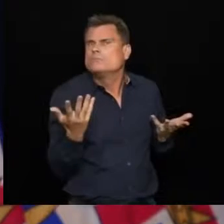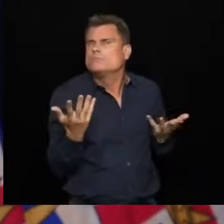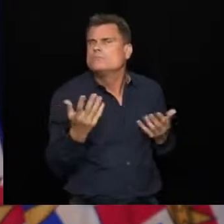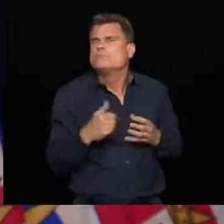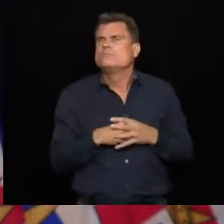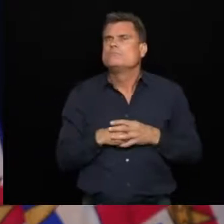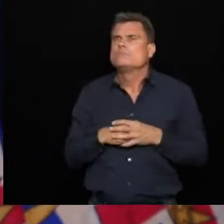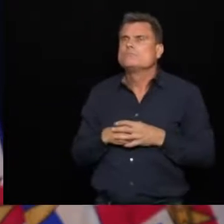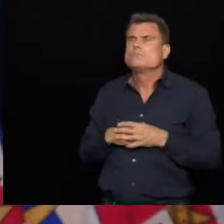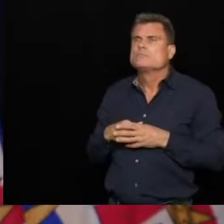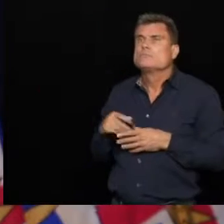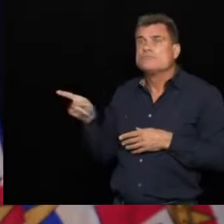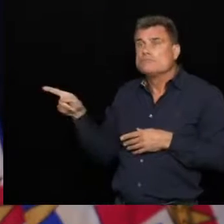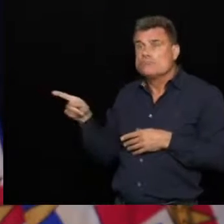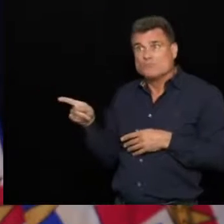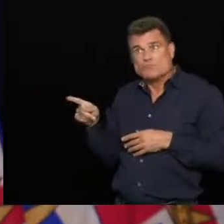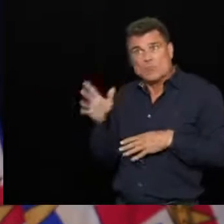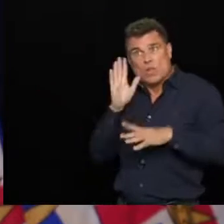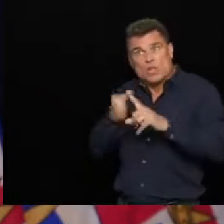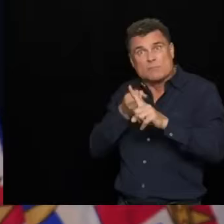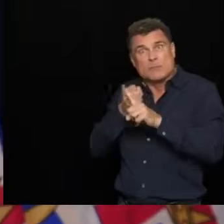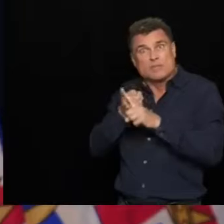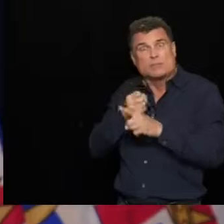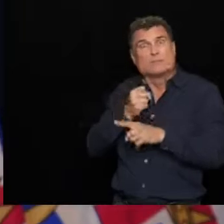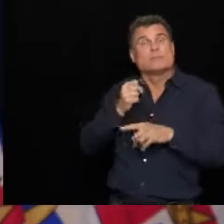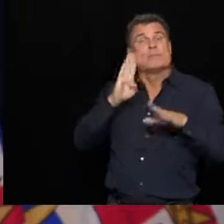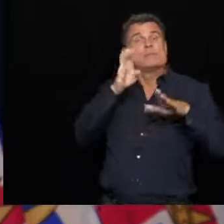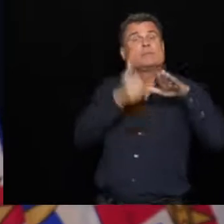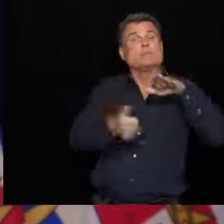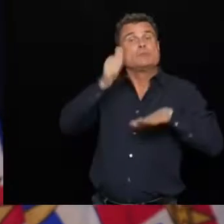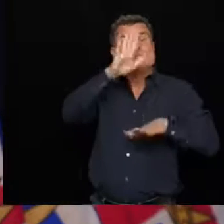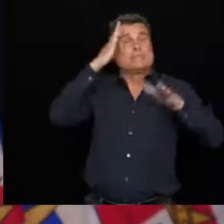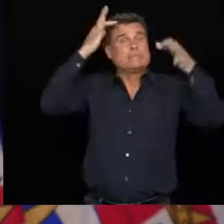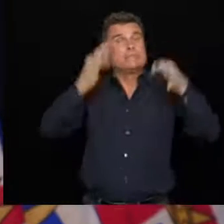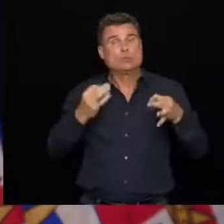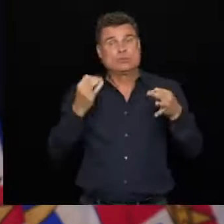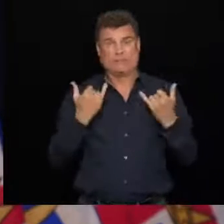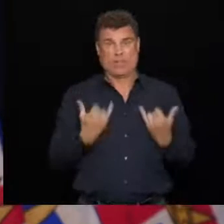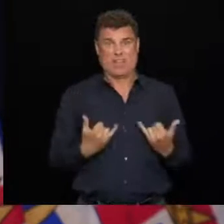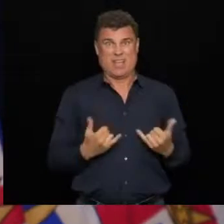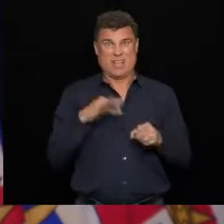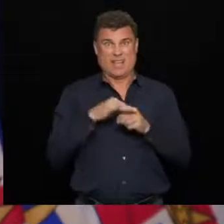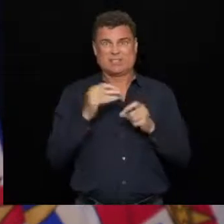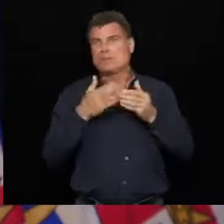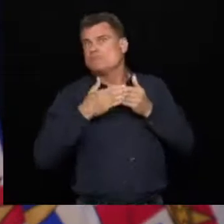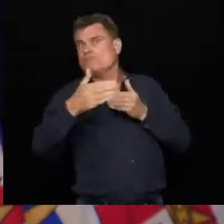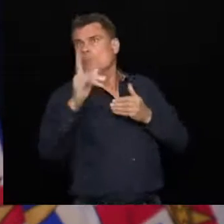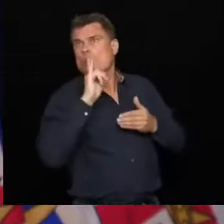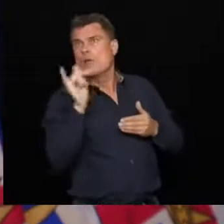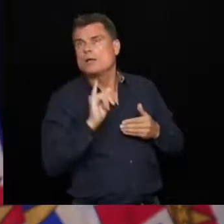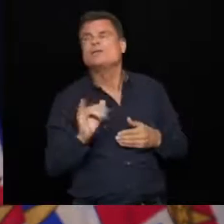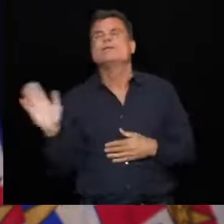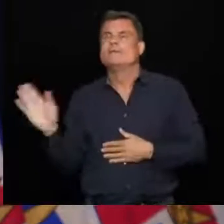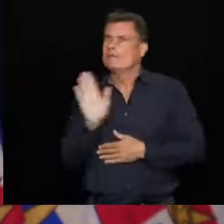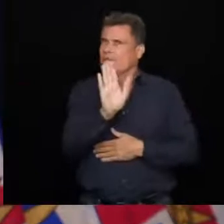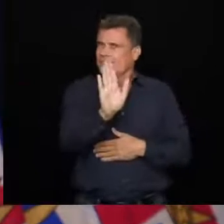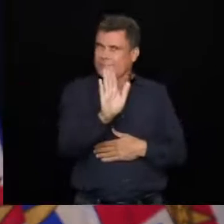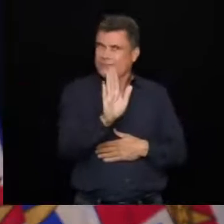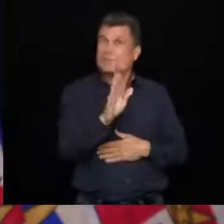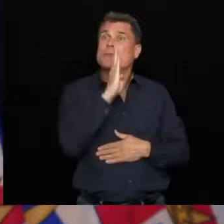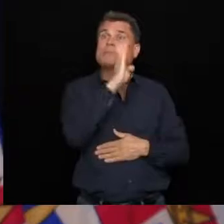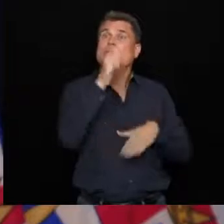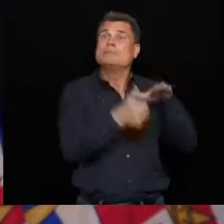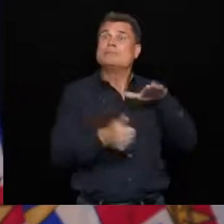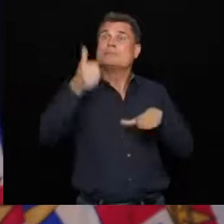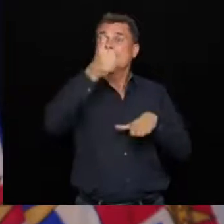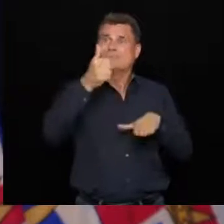now? I can say that Premier Horgan did not ask for my advice around calling an election, and nor